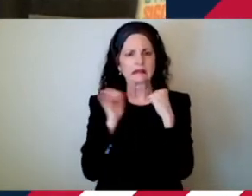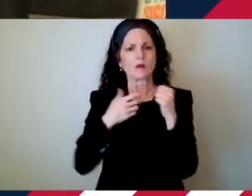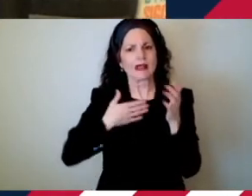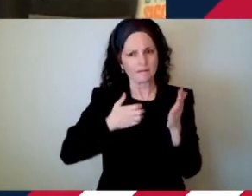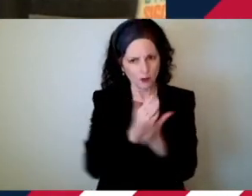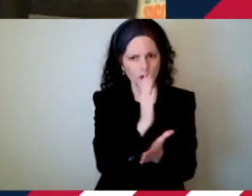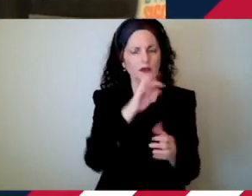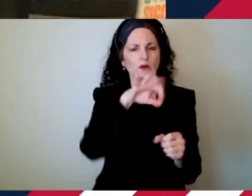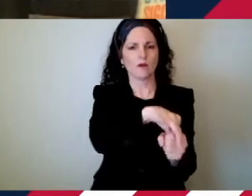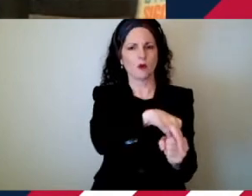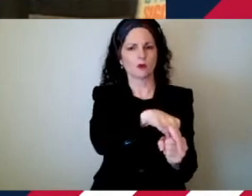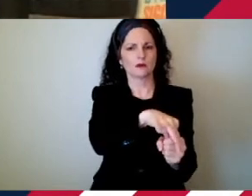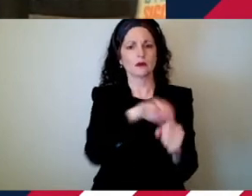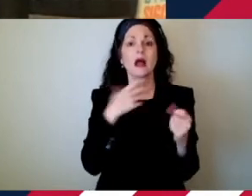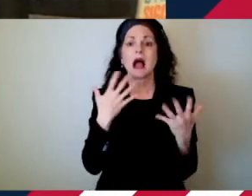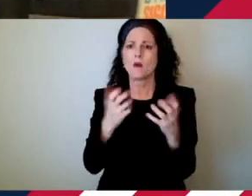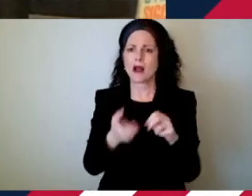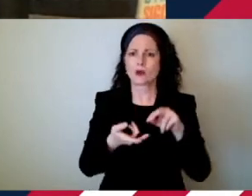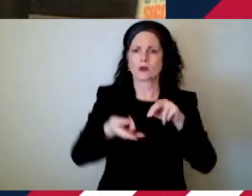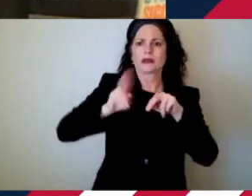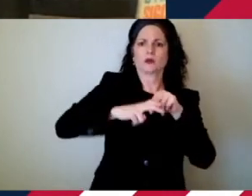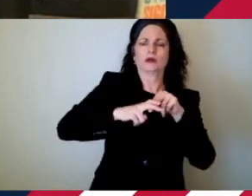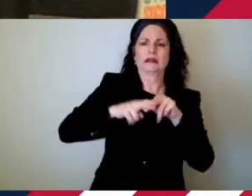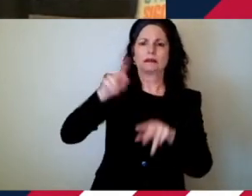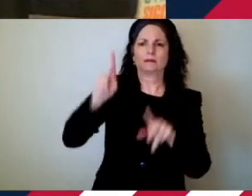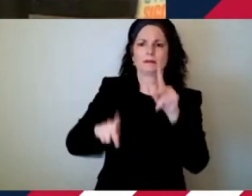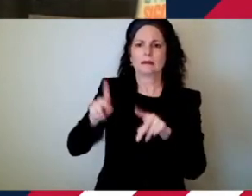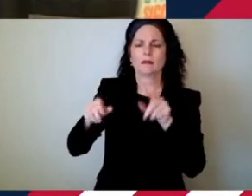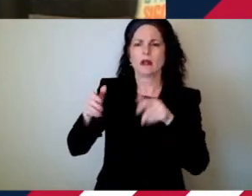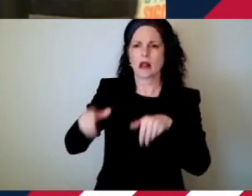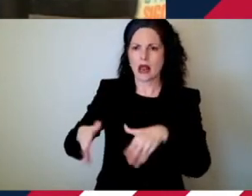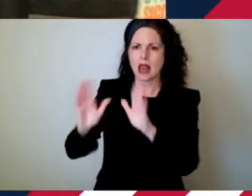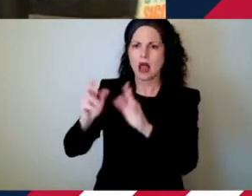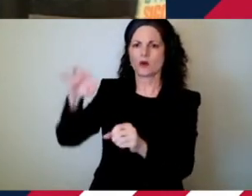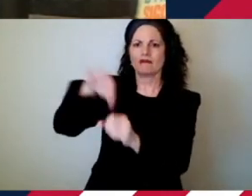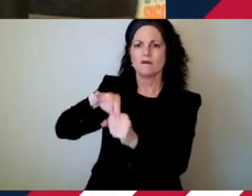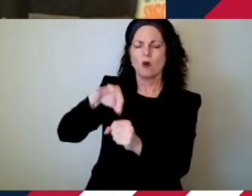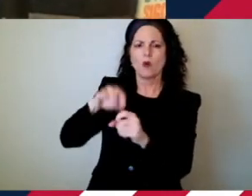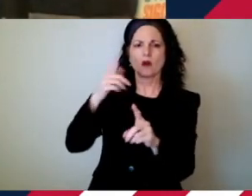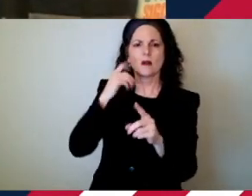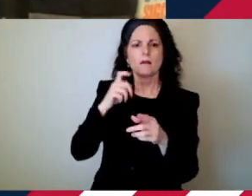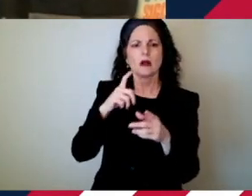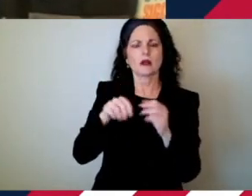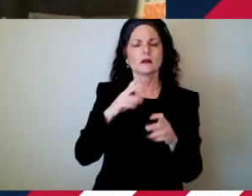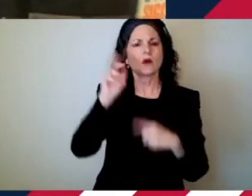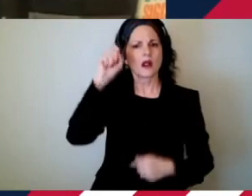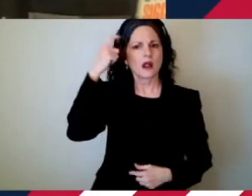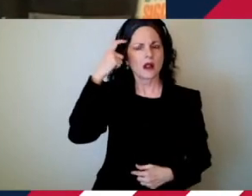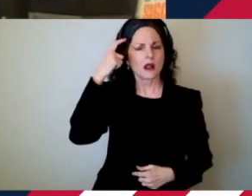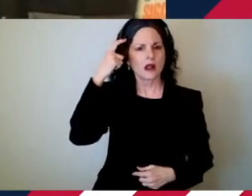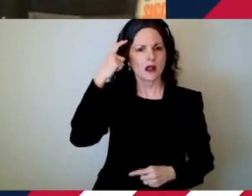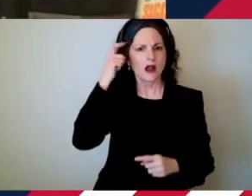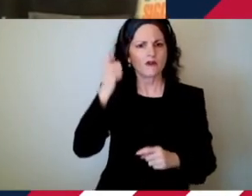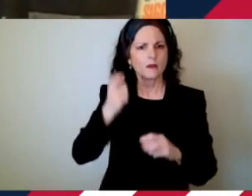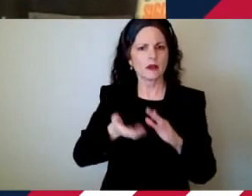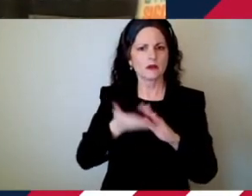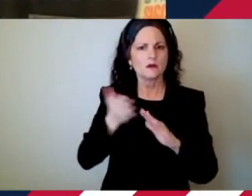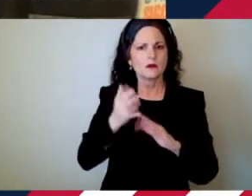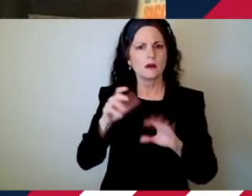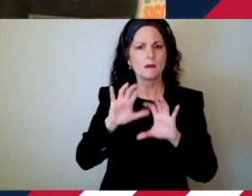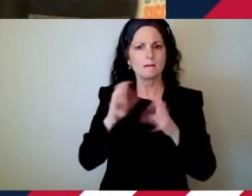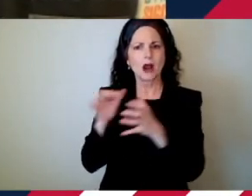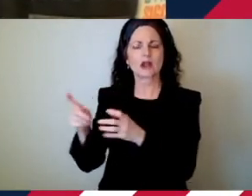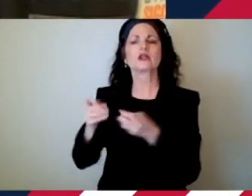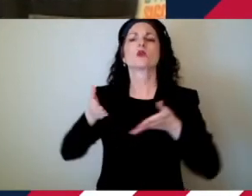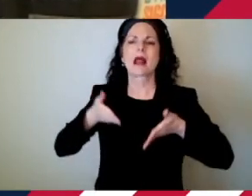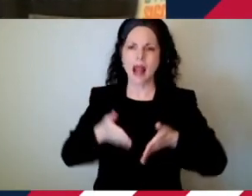voter participation by requiring government or party-run primaries with provisions for voting by mail. This